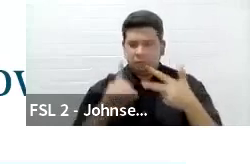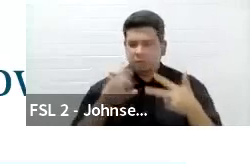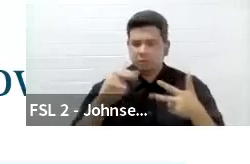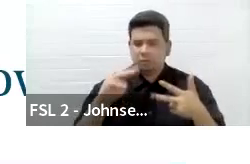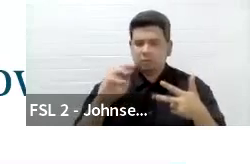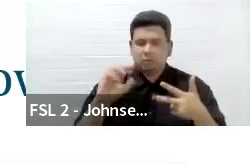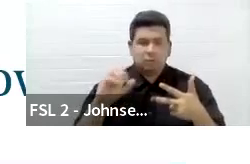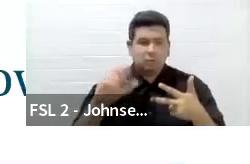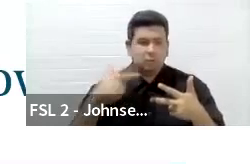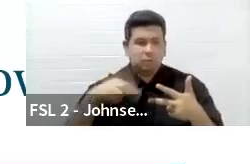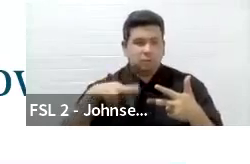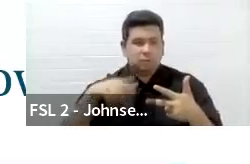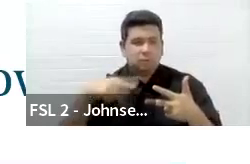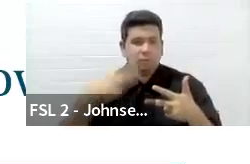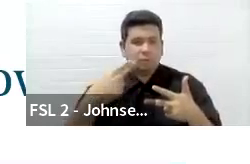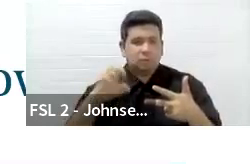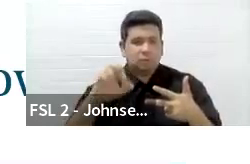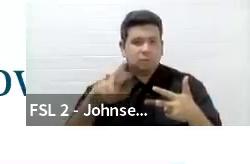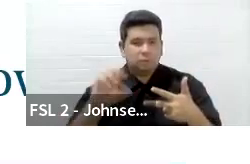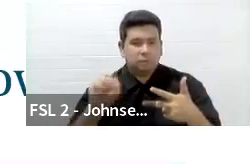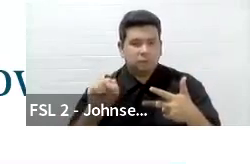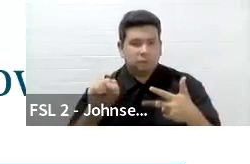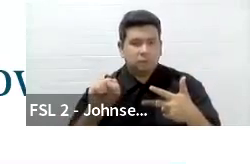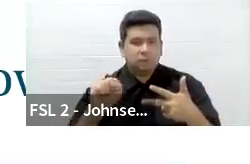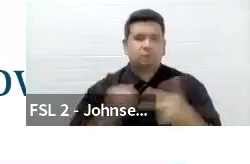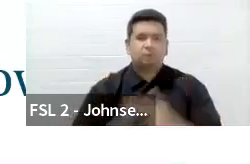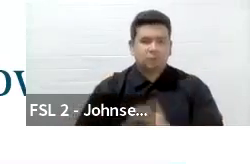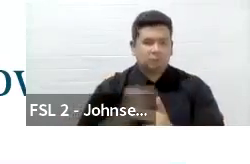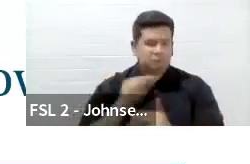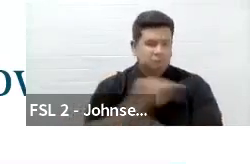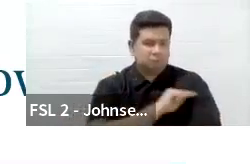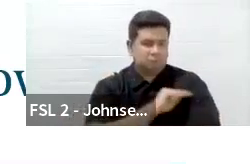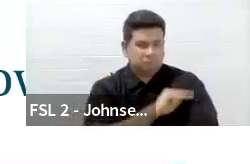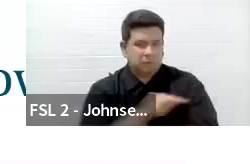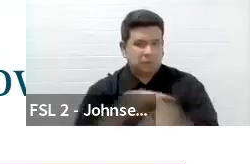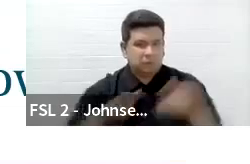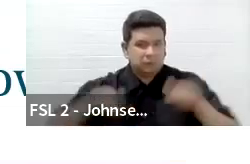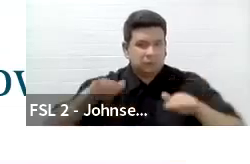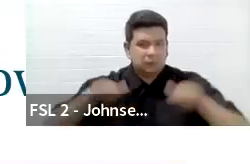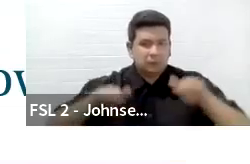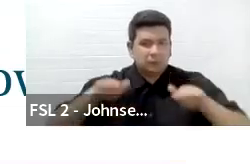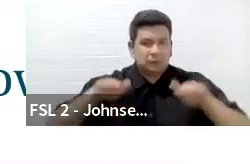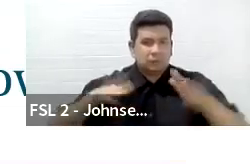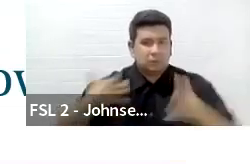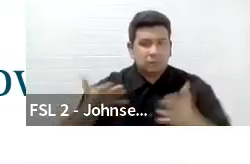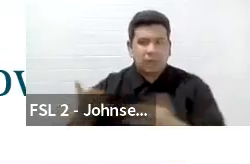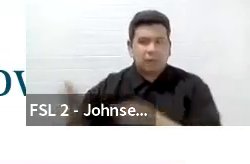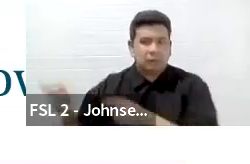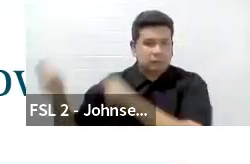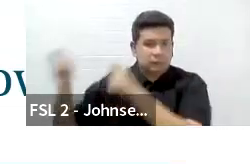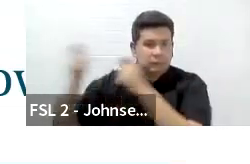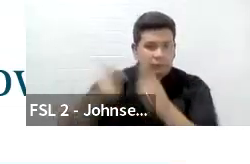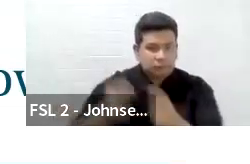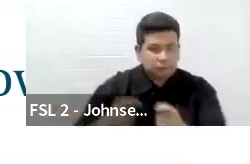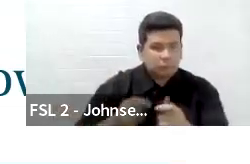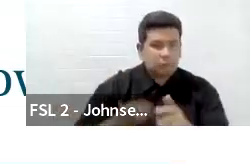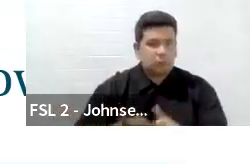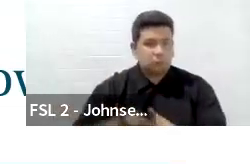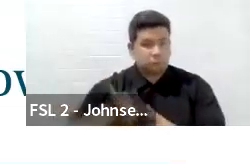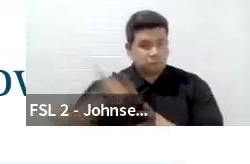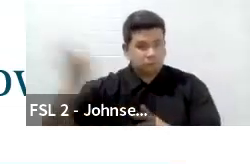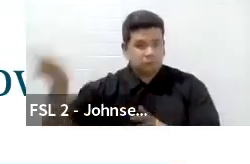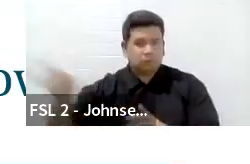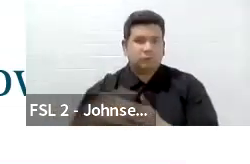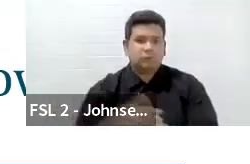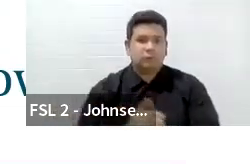between fertility and mortality as natural increase, and the balance between immigration and emigration as net migration.